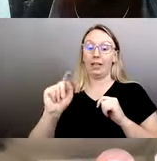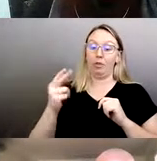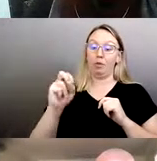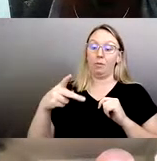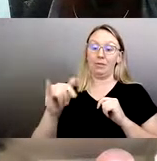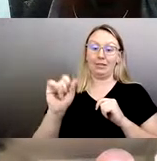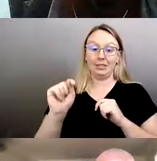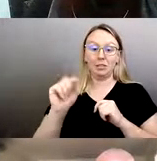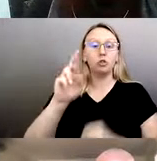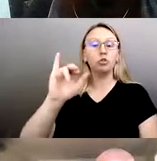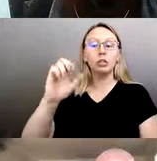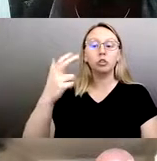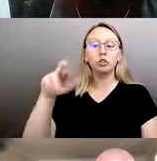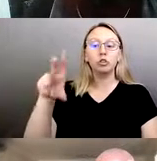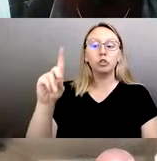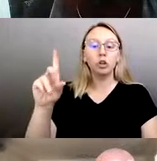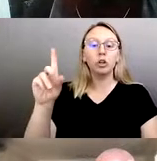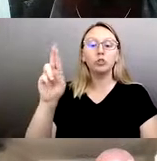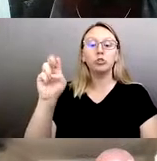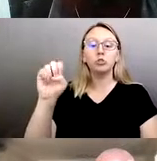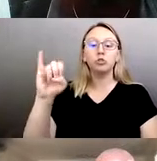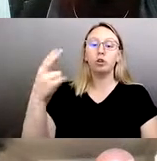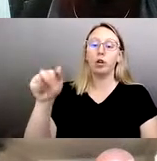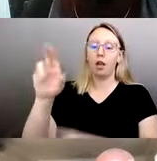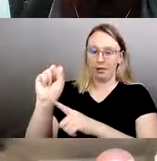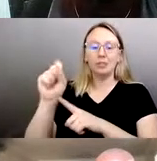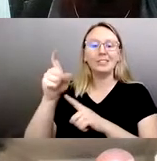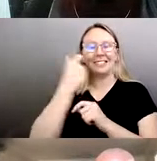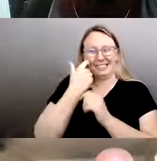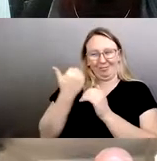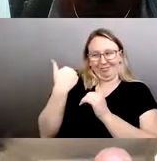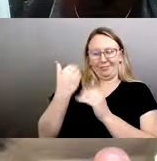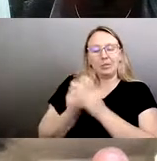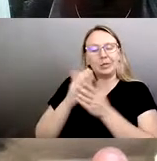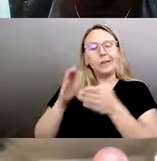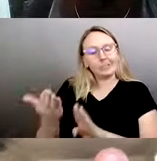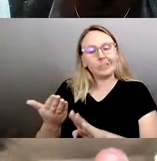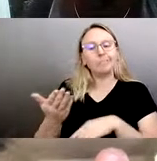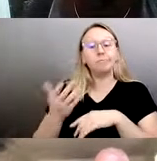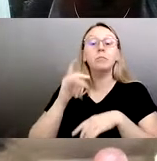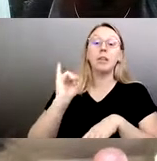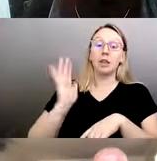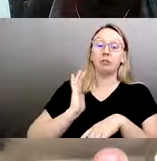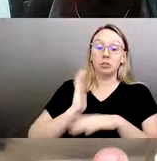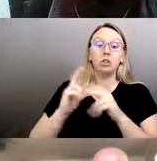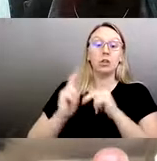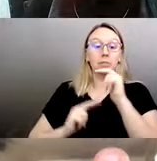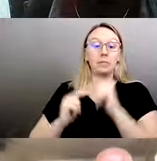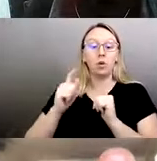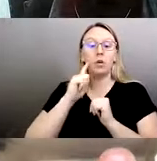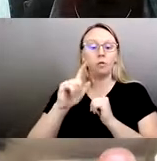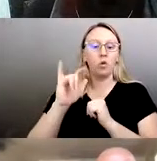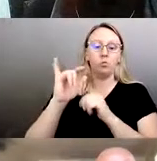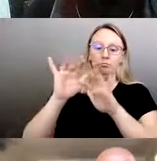away this spring. The building, called the Marble Palace, was originally built for banker Samuel Nickerson and his